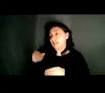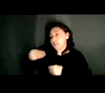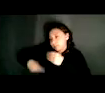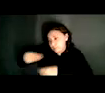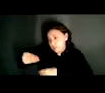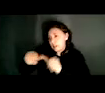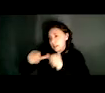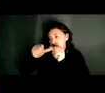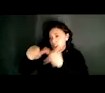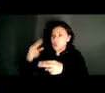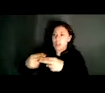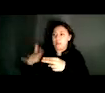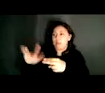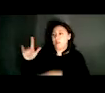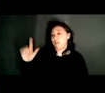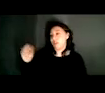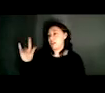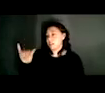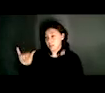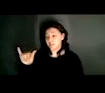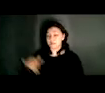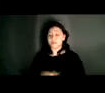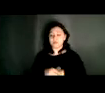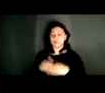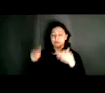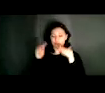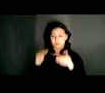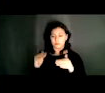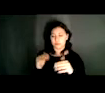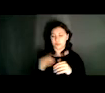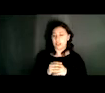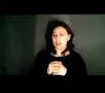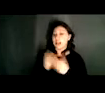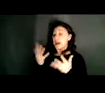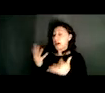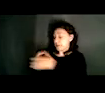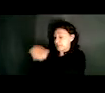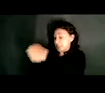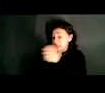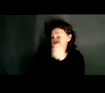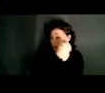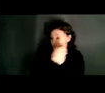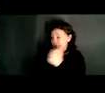and 2021 awardees from Biomed that we are celebrating tonight.